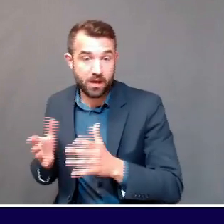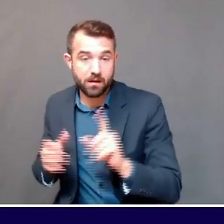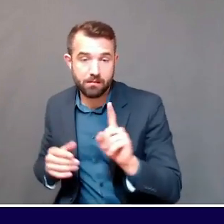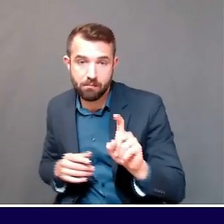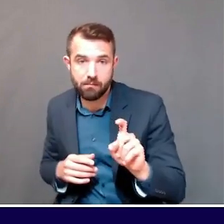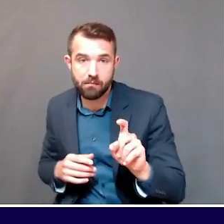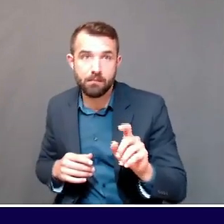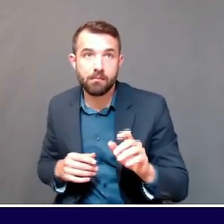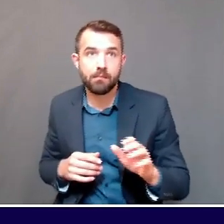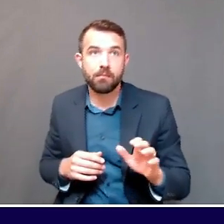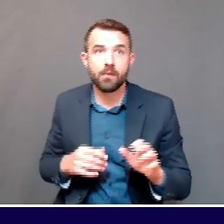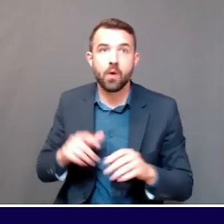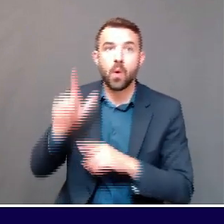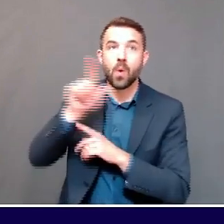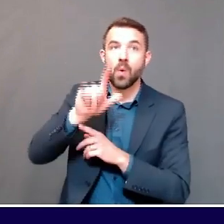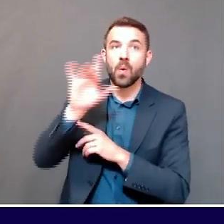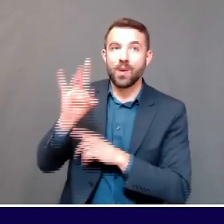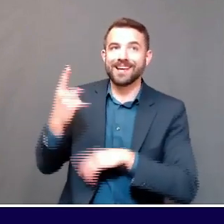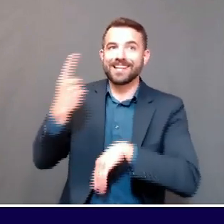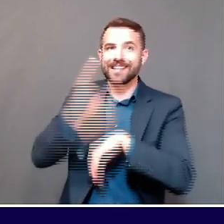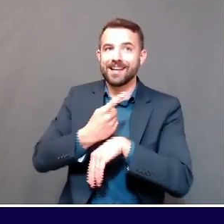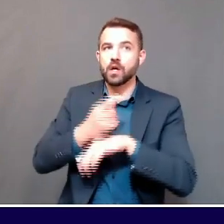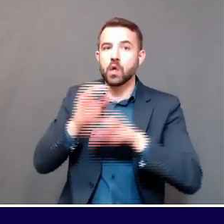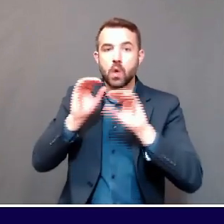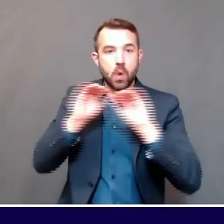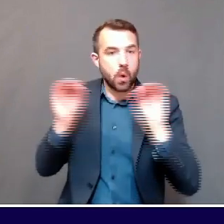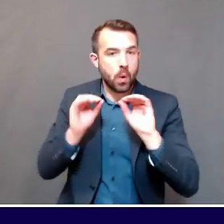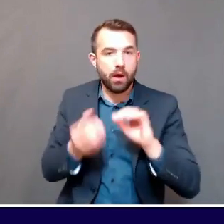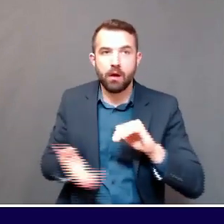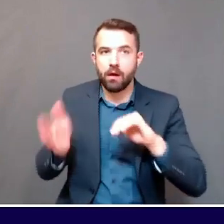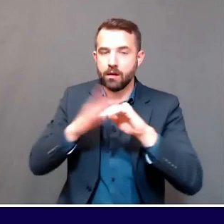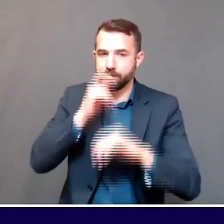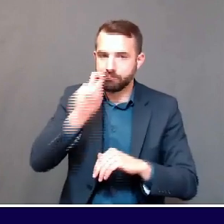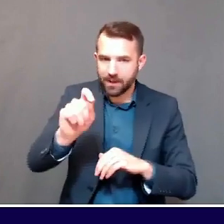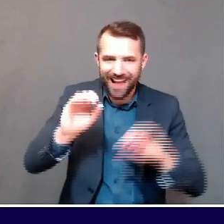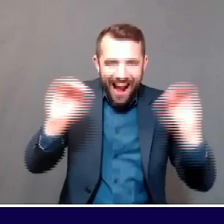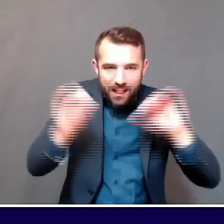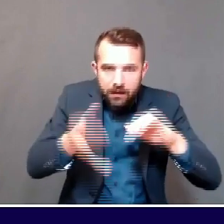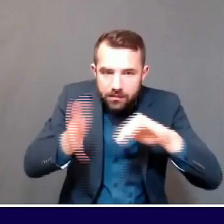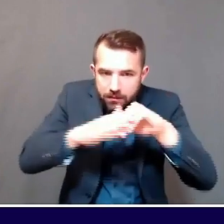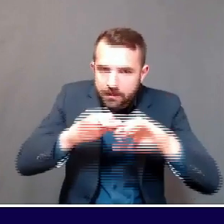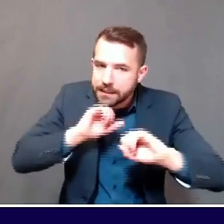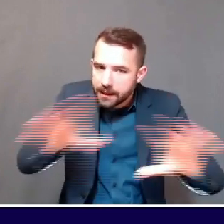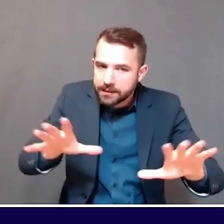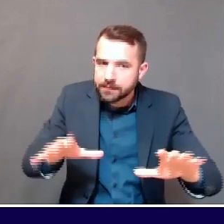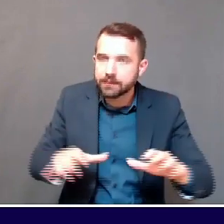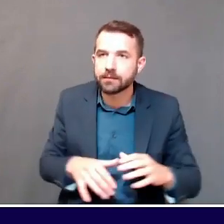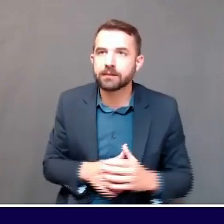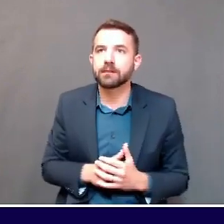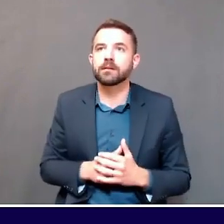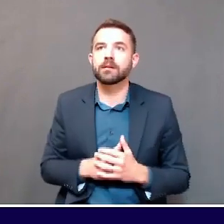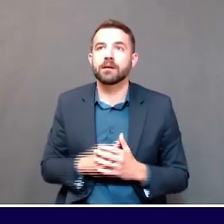period. So an outbreak, which actually would potentially put the 25%